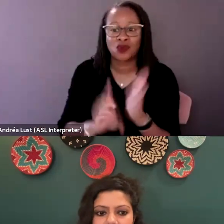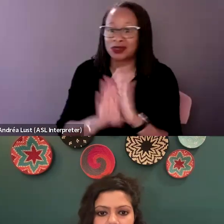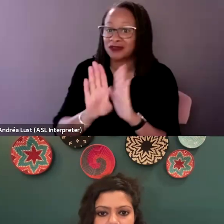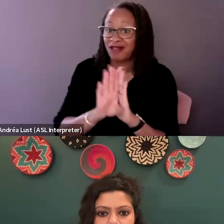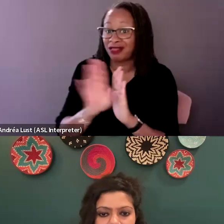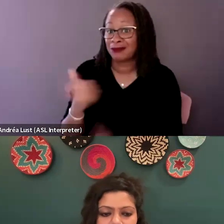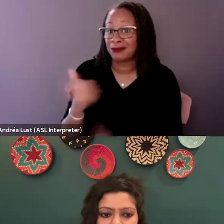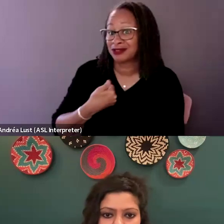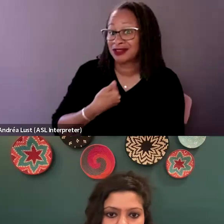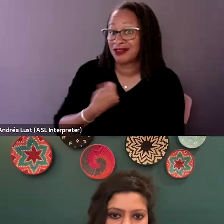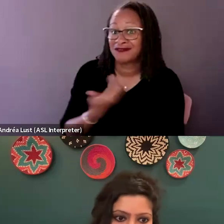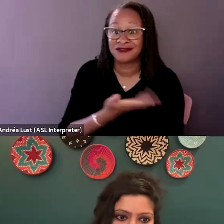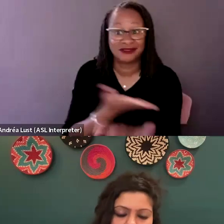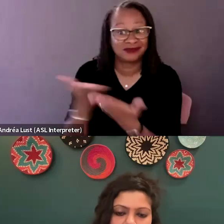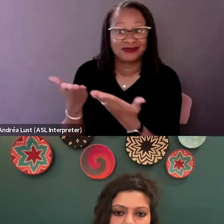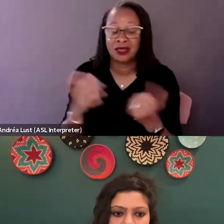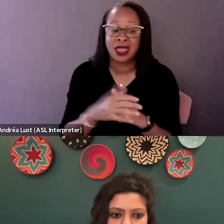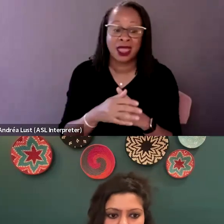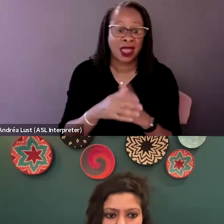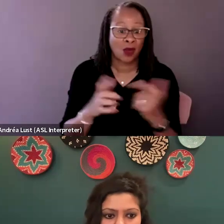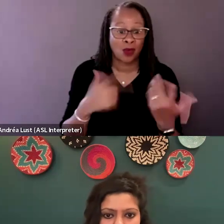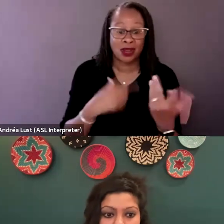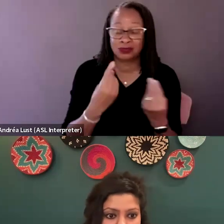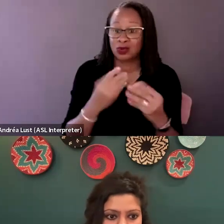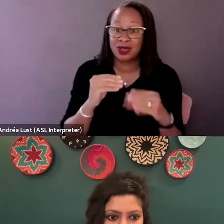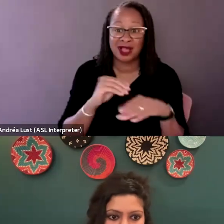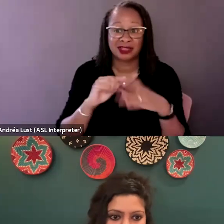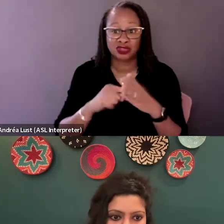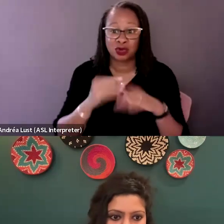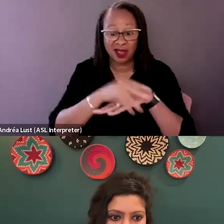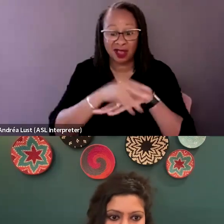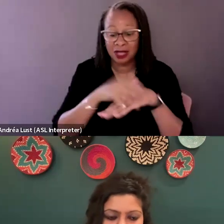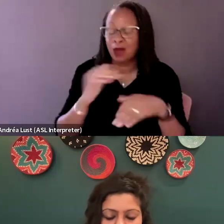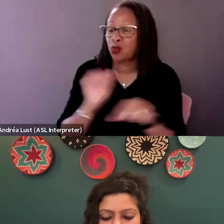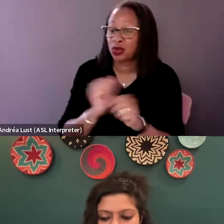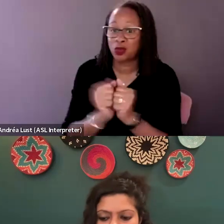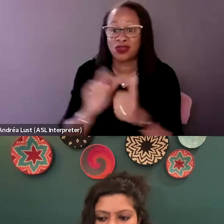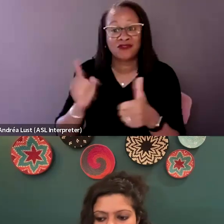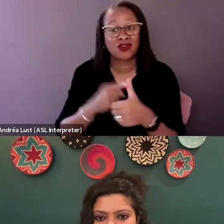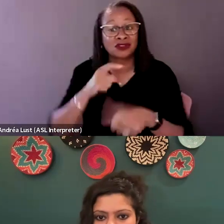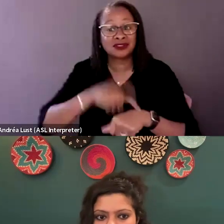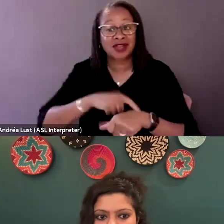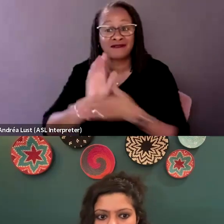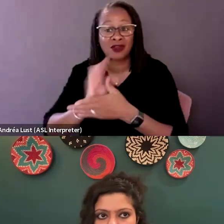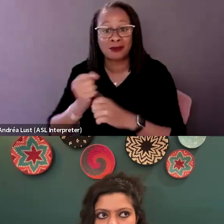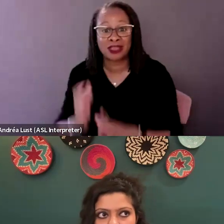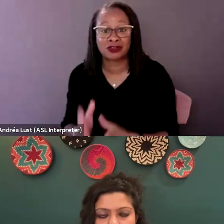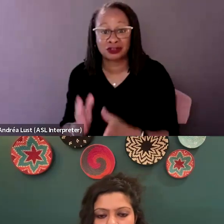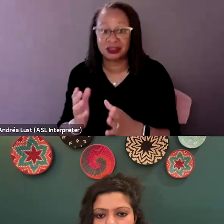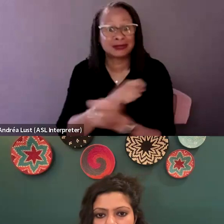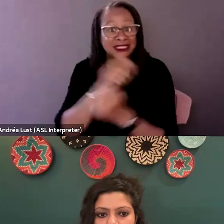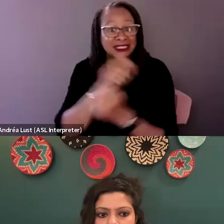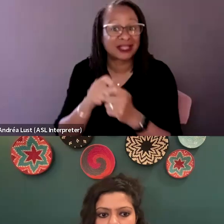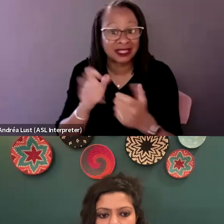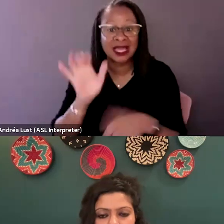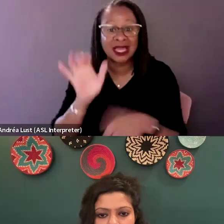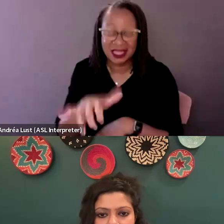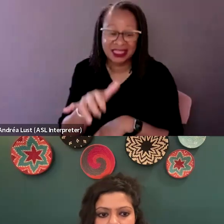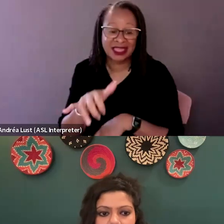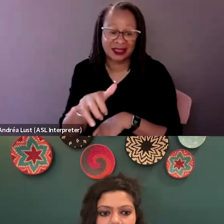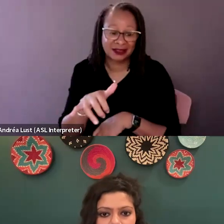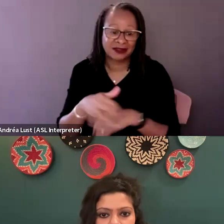the language and the grammar that we've seen before, how we don't want to use it. We have sort of lived under this